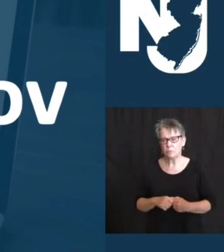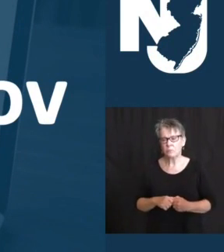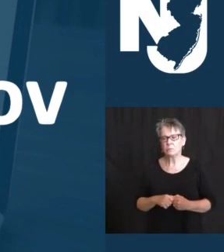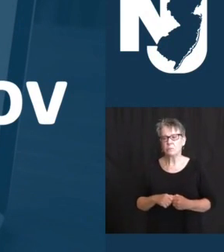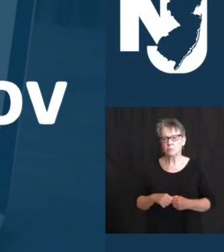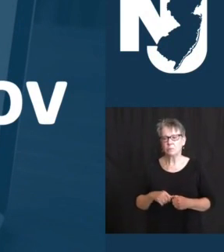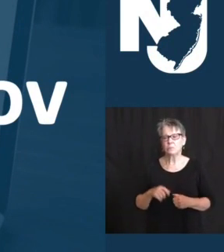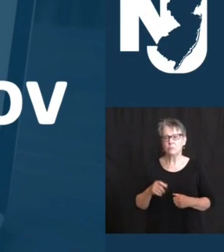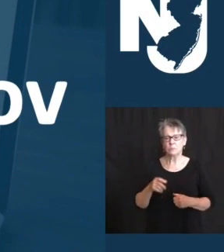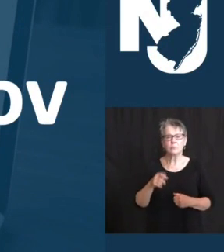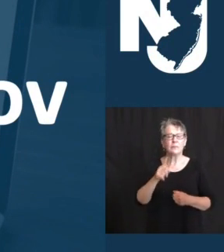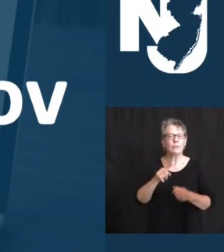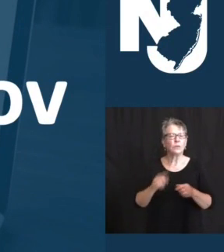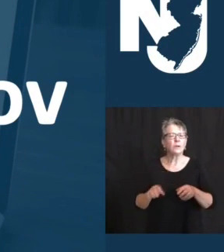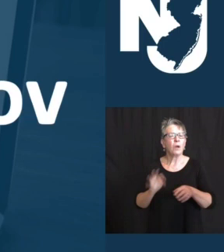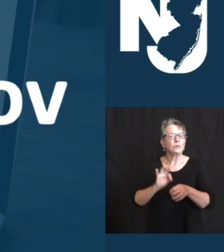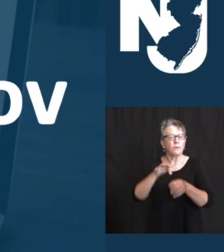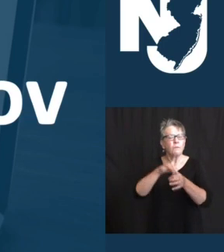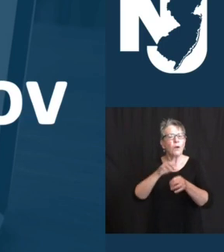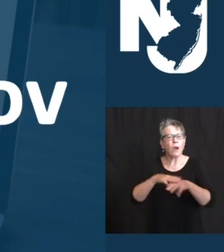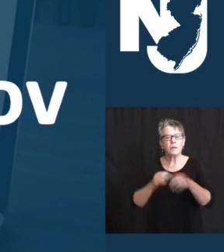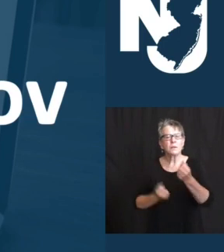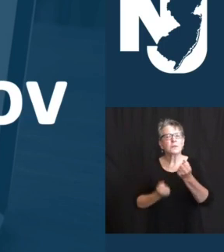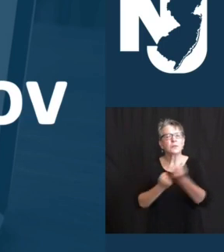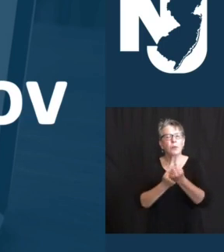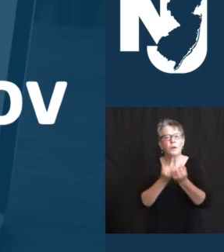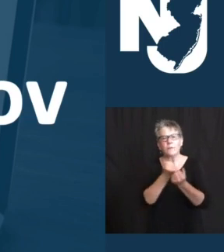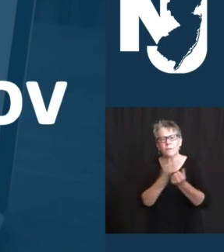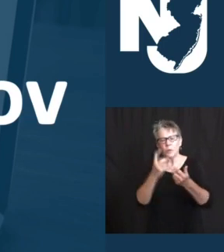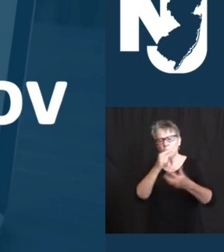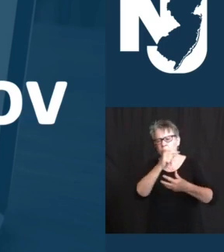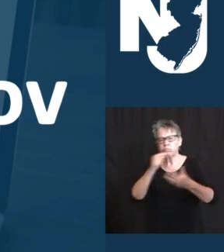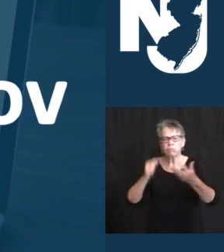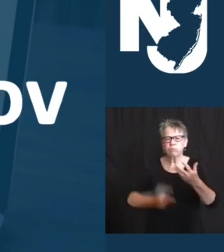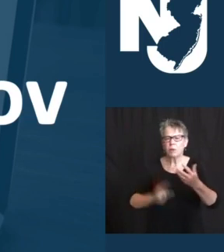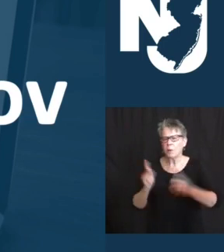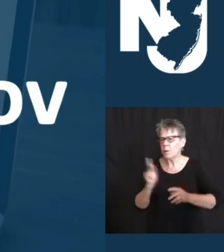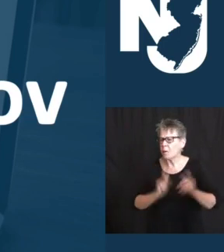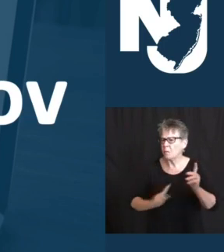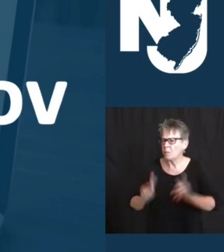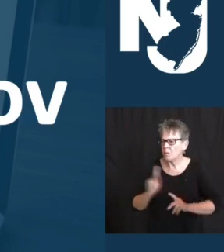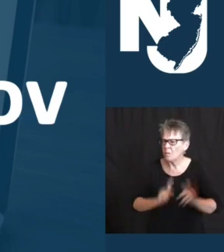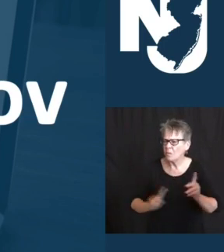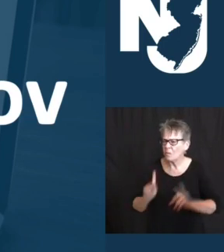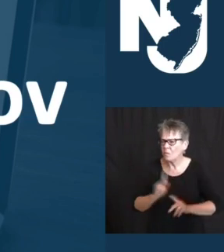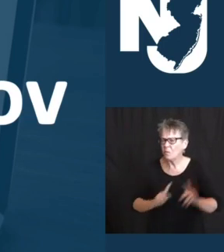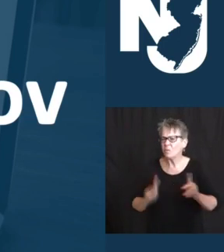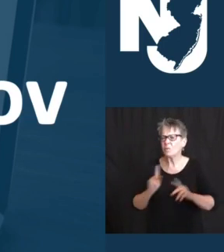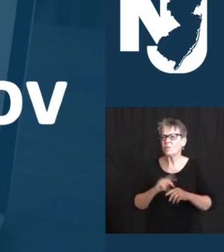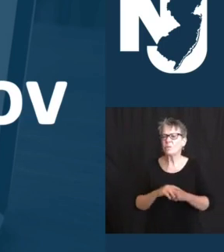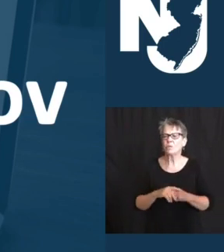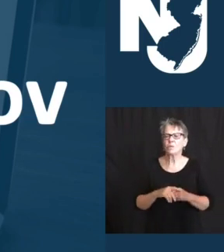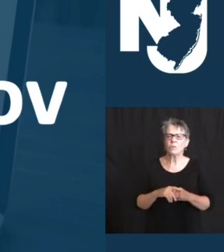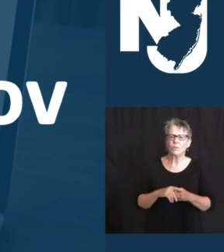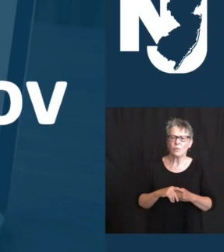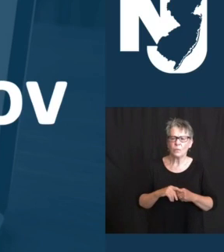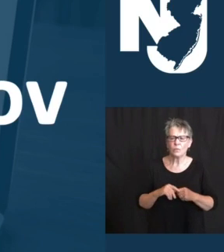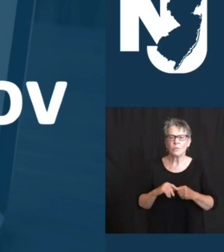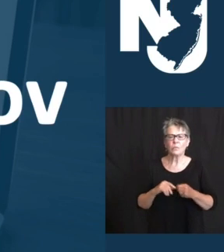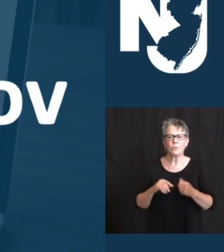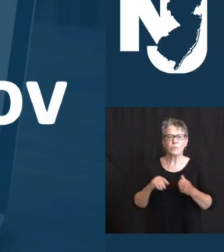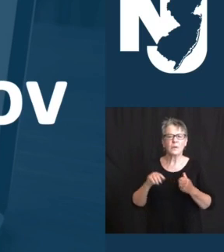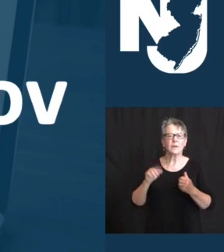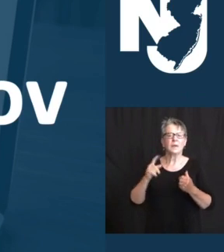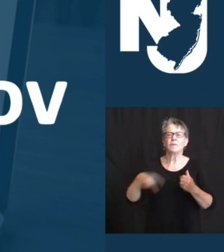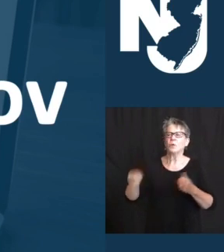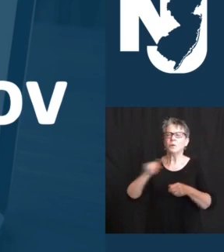Tom Sullivan of IBEW Local 164. They're in the process of distributing $50,000 of PPE